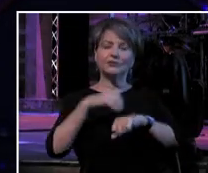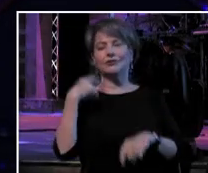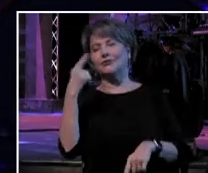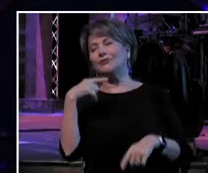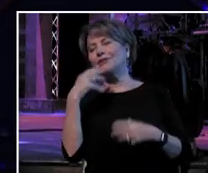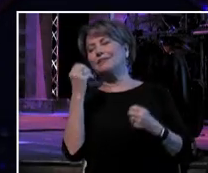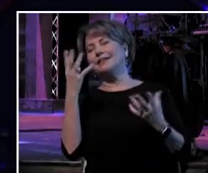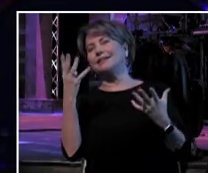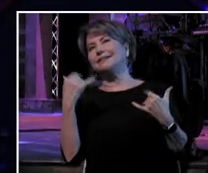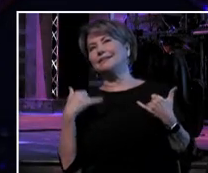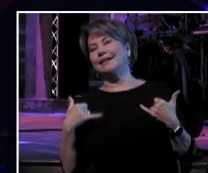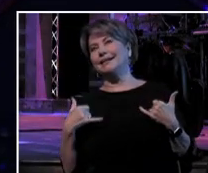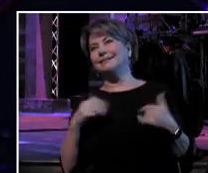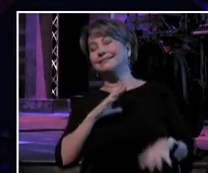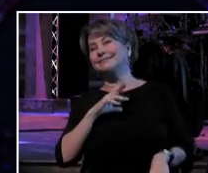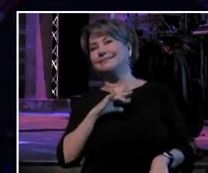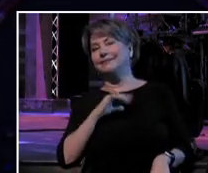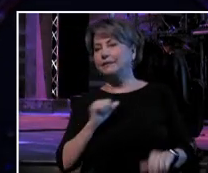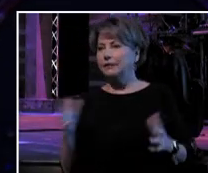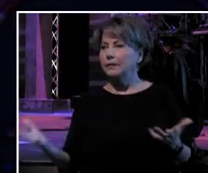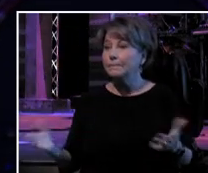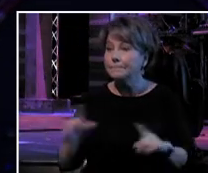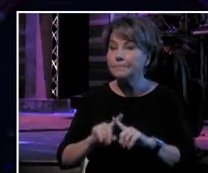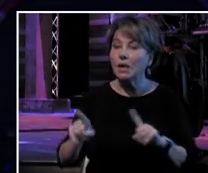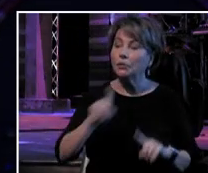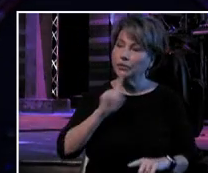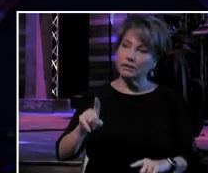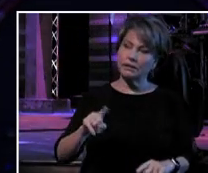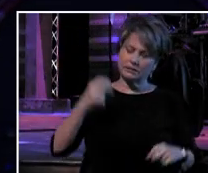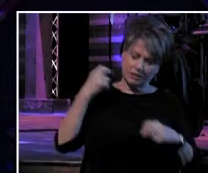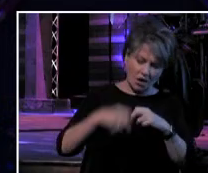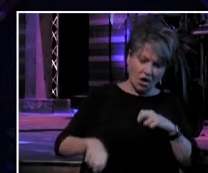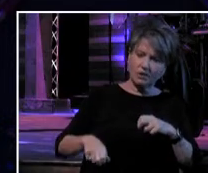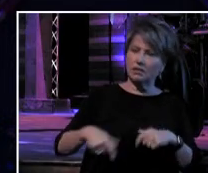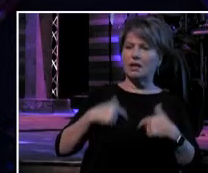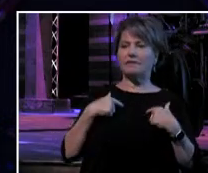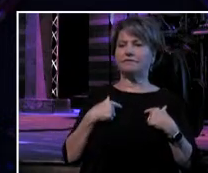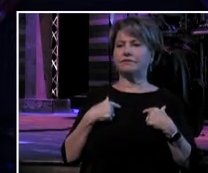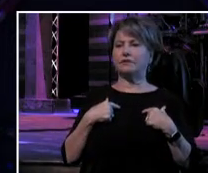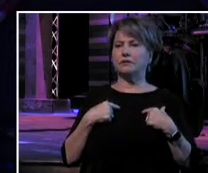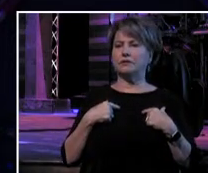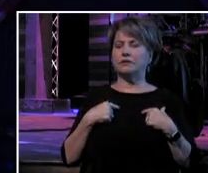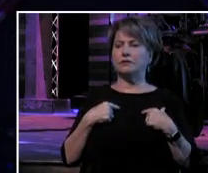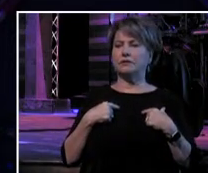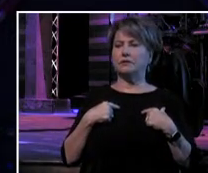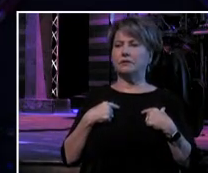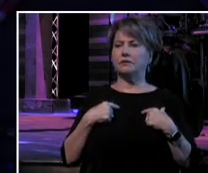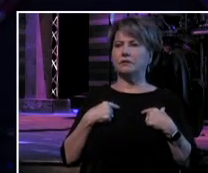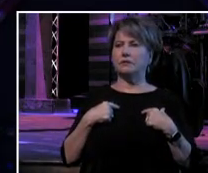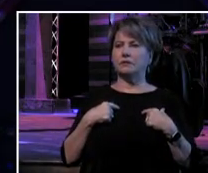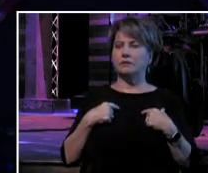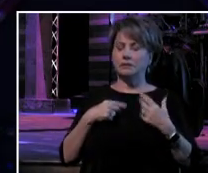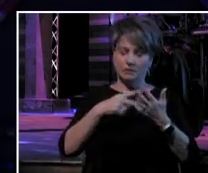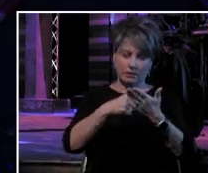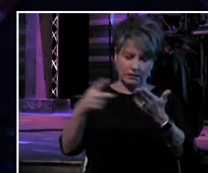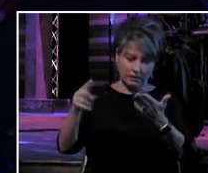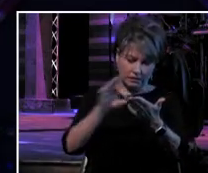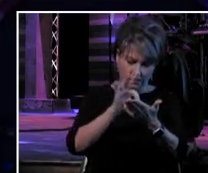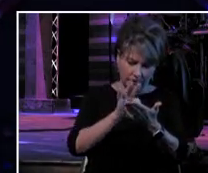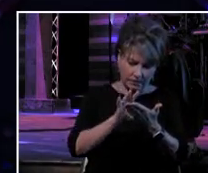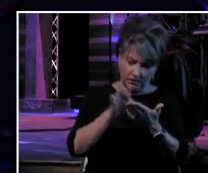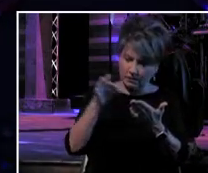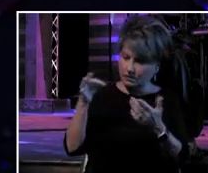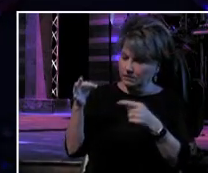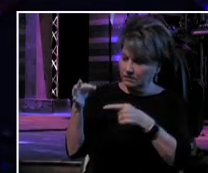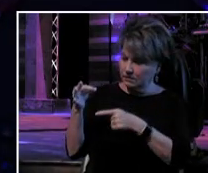this morning, okay? Life, really difficult life. This passage has really triggered a